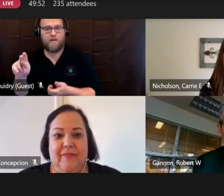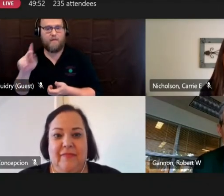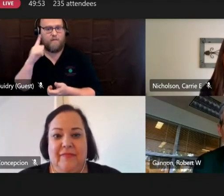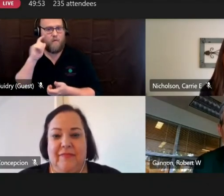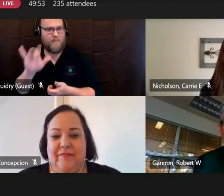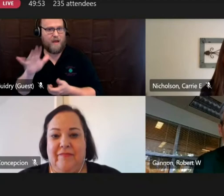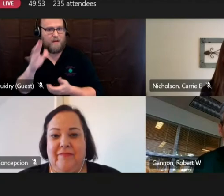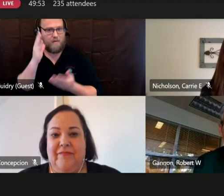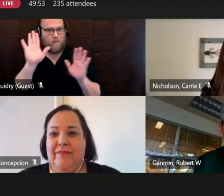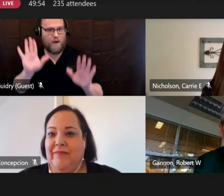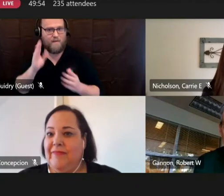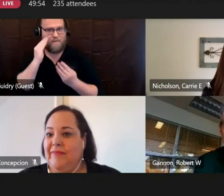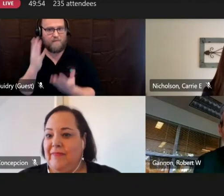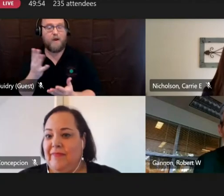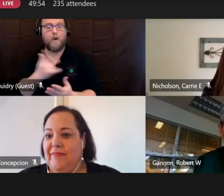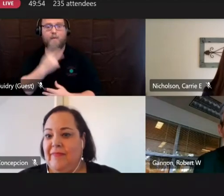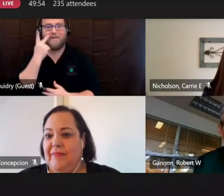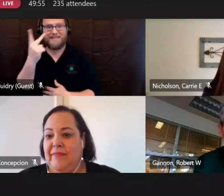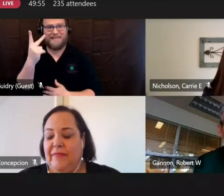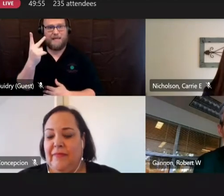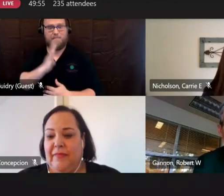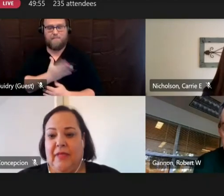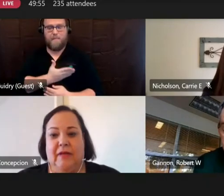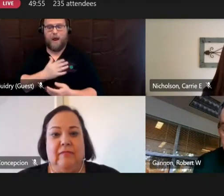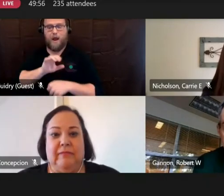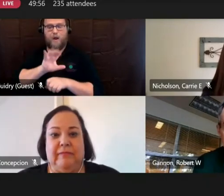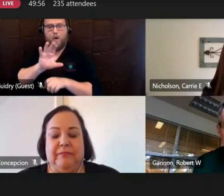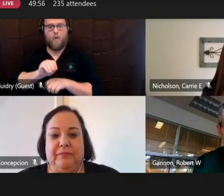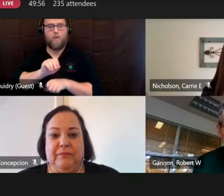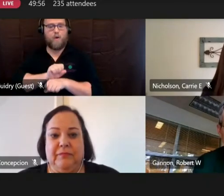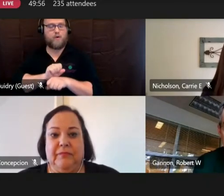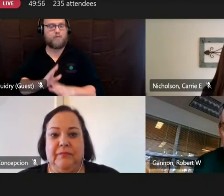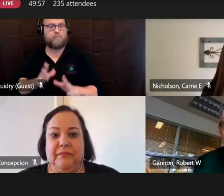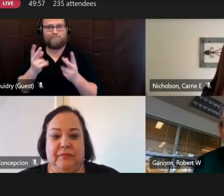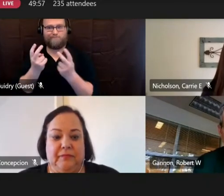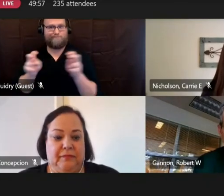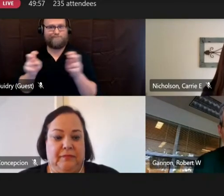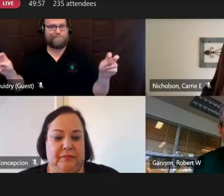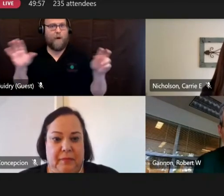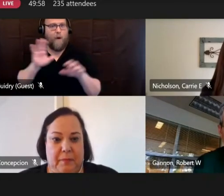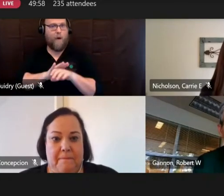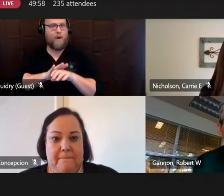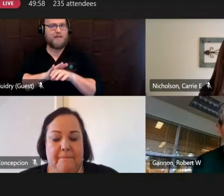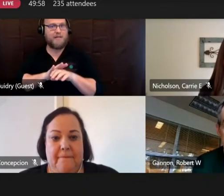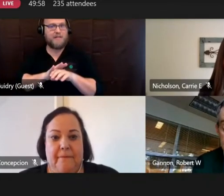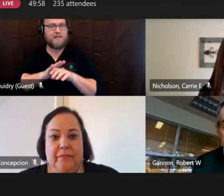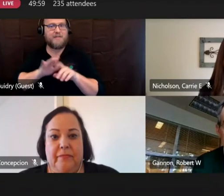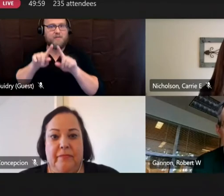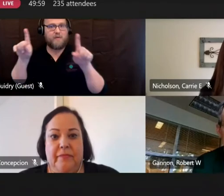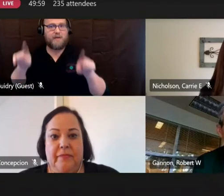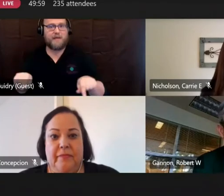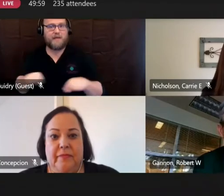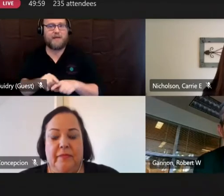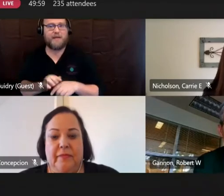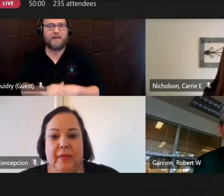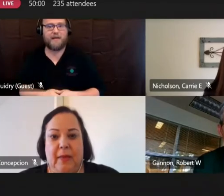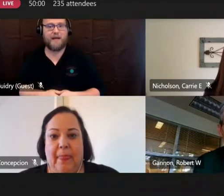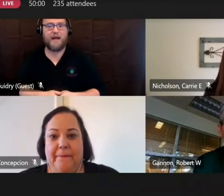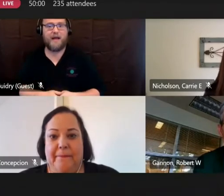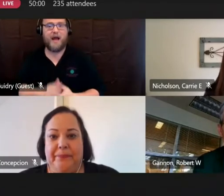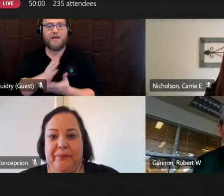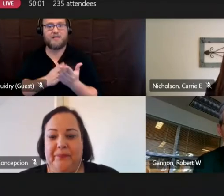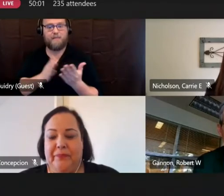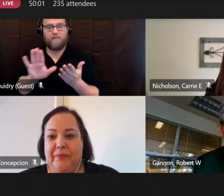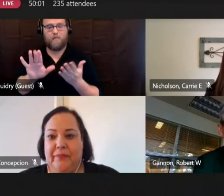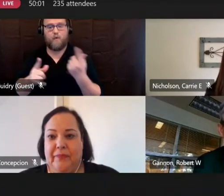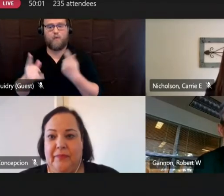have joined me back on screen, and a number of your questions have come in. Some of them have been aggregated, so I'm going to